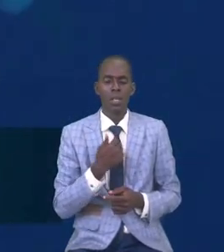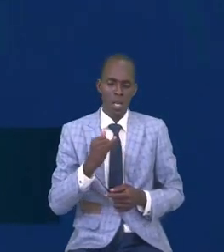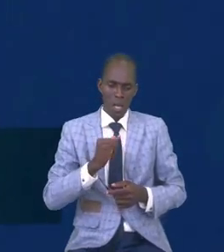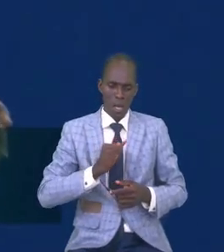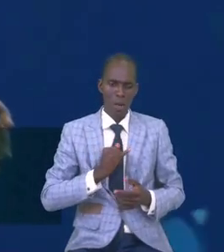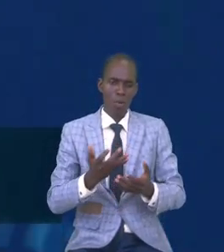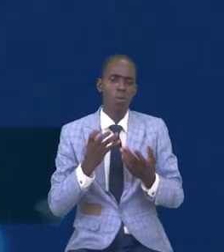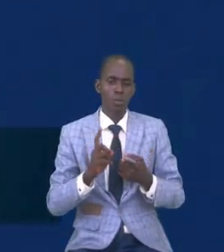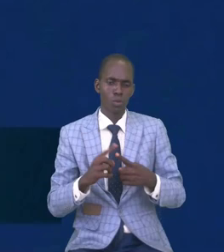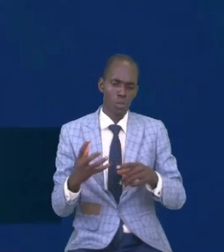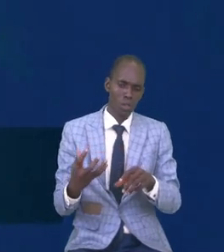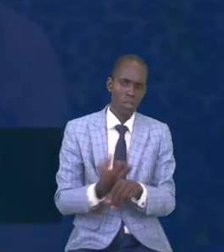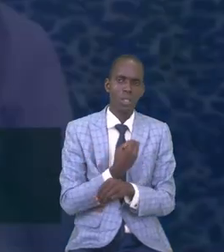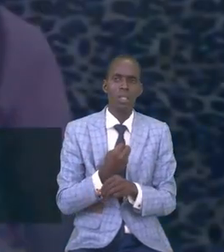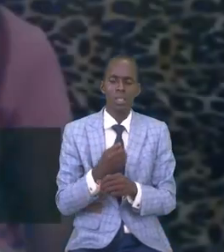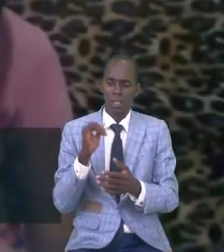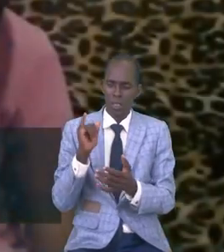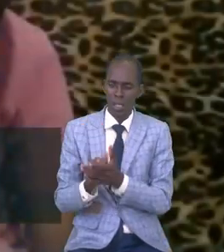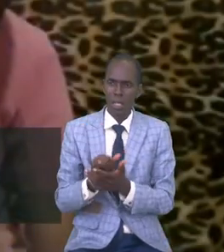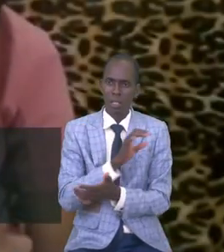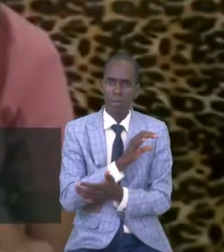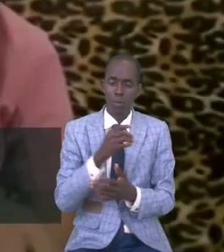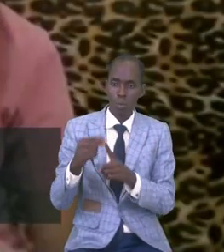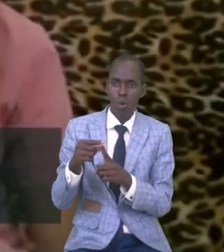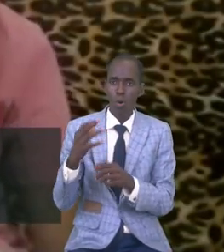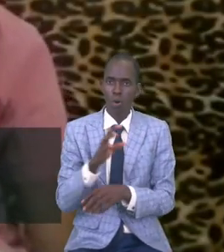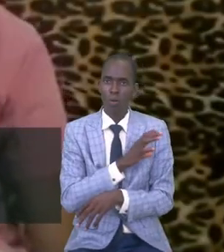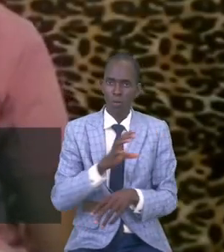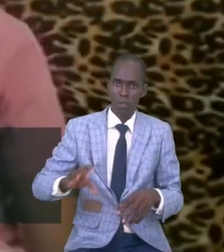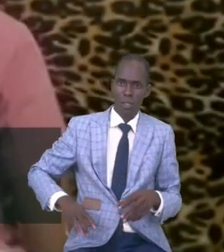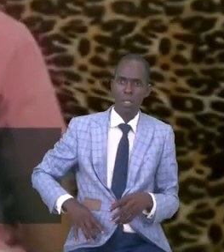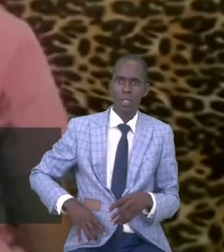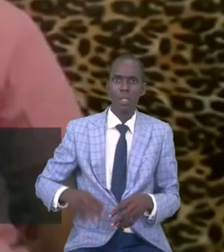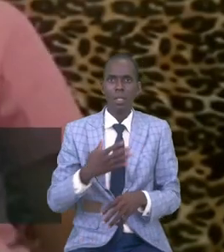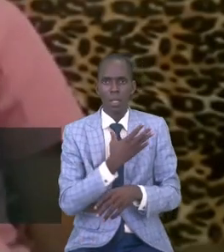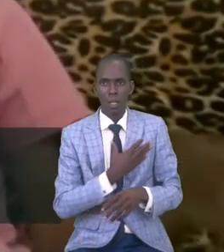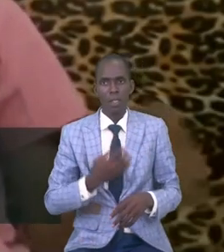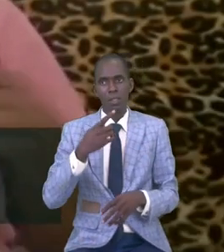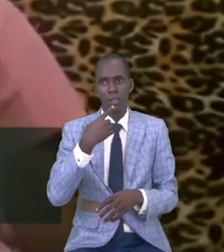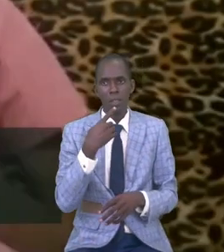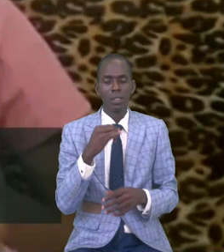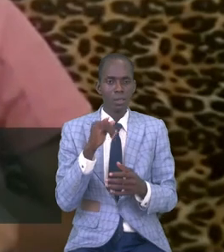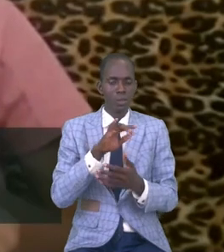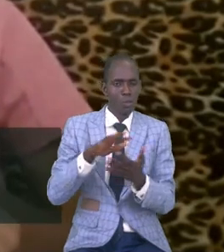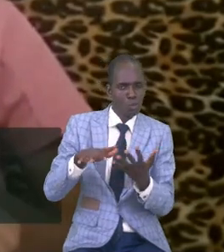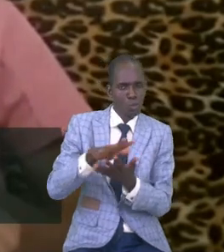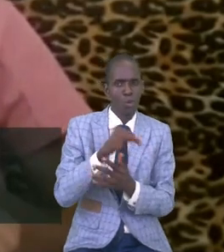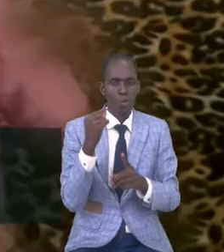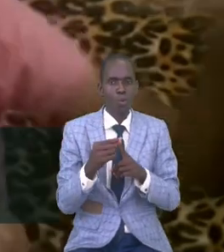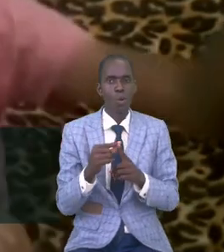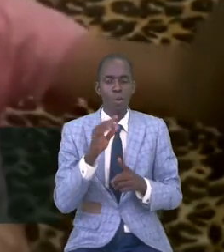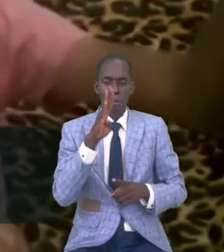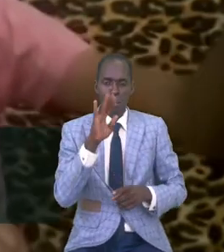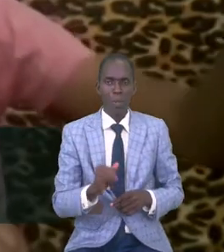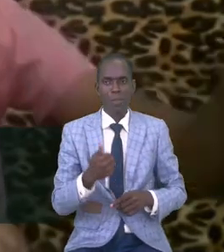take those words of Christ and say those words by myself,